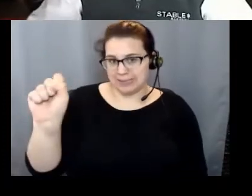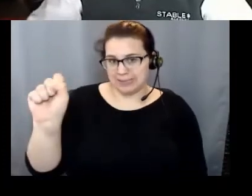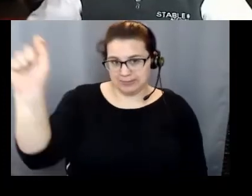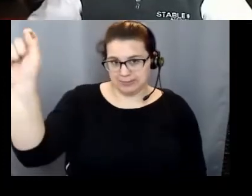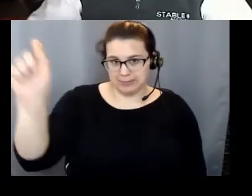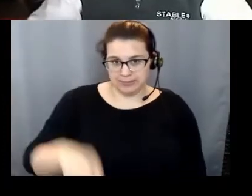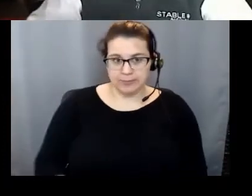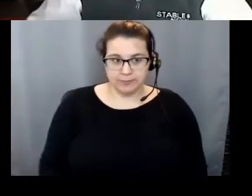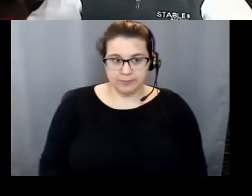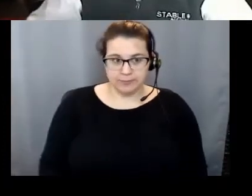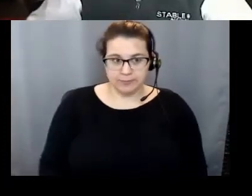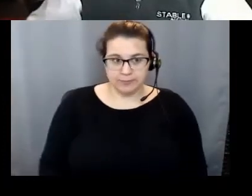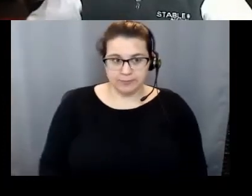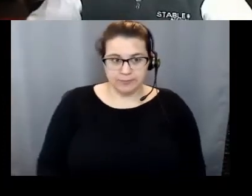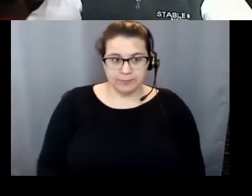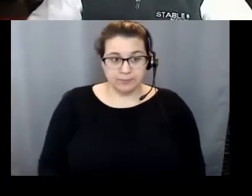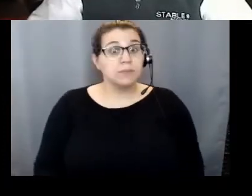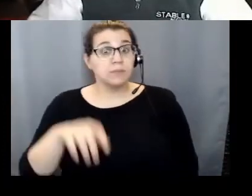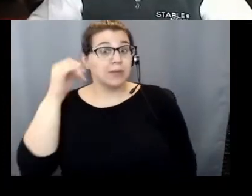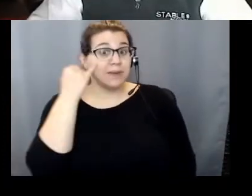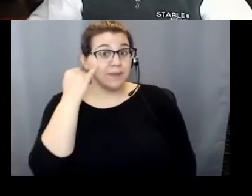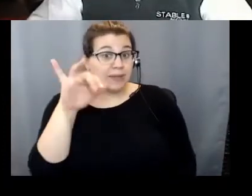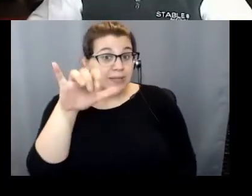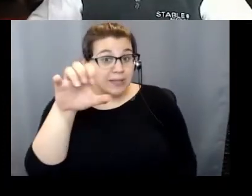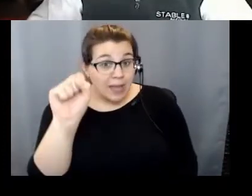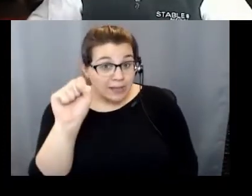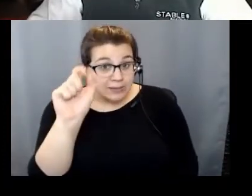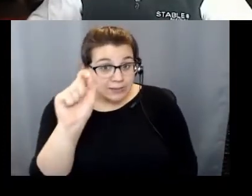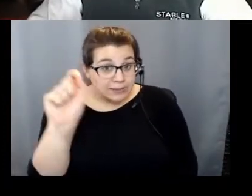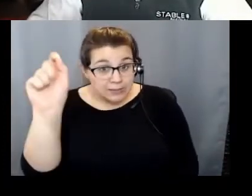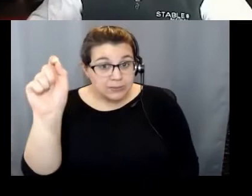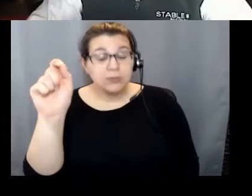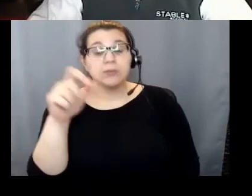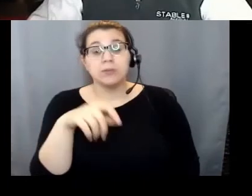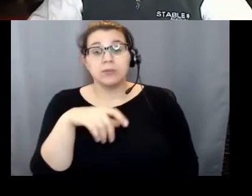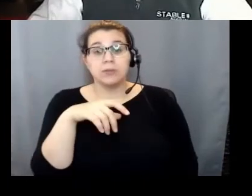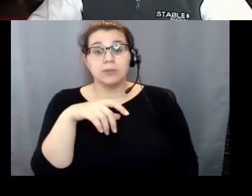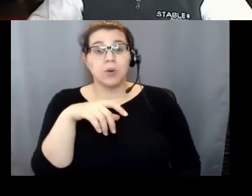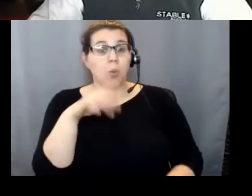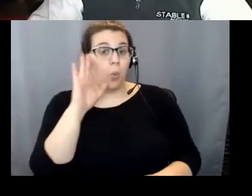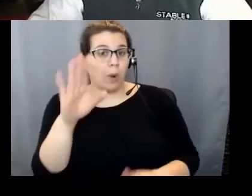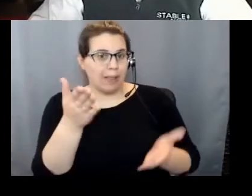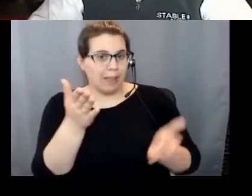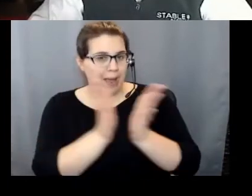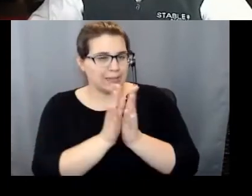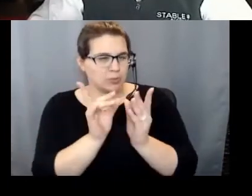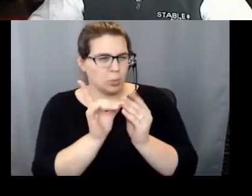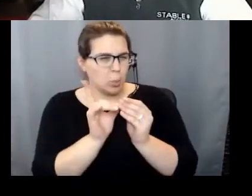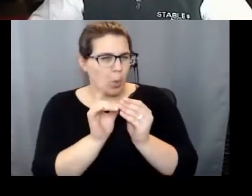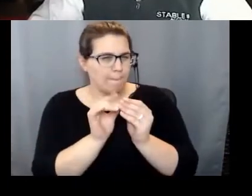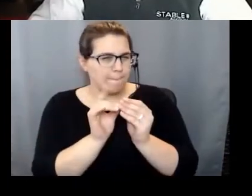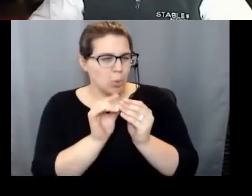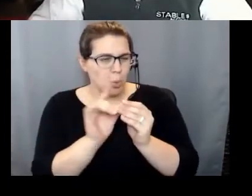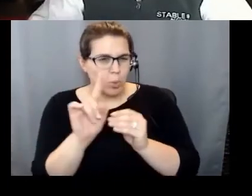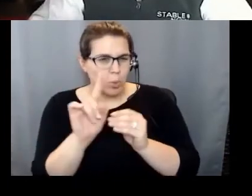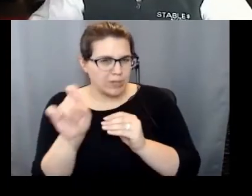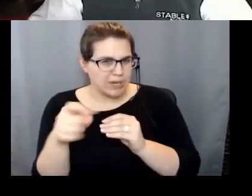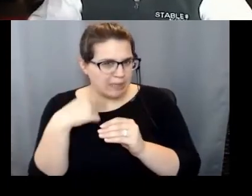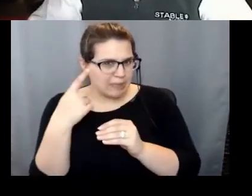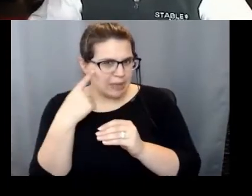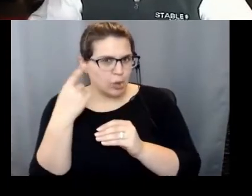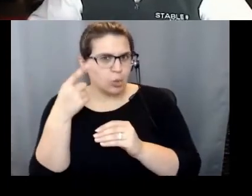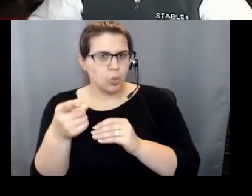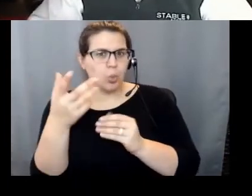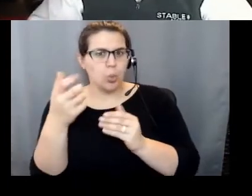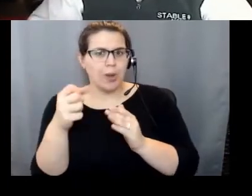clicking yes, it would ask you for an additional question, or it's actually a checkbox if you want to self-identify